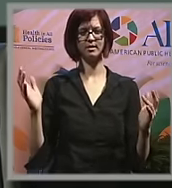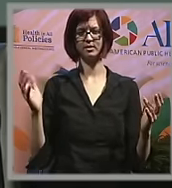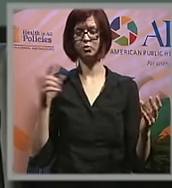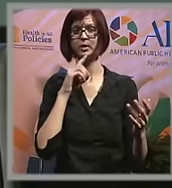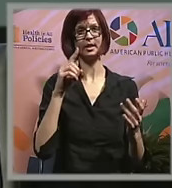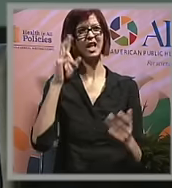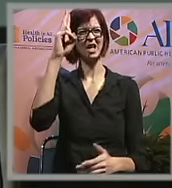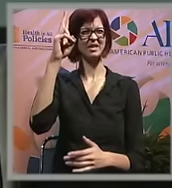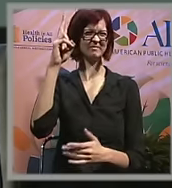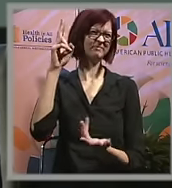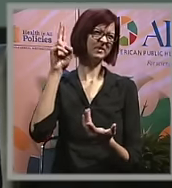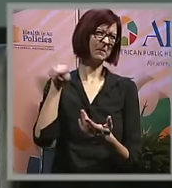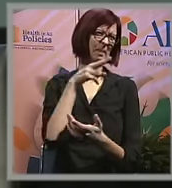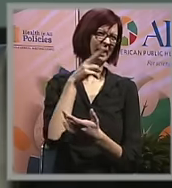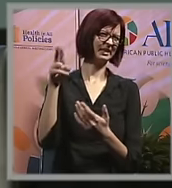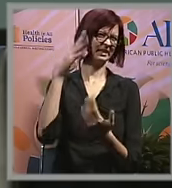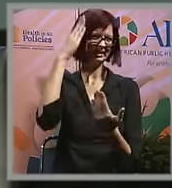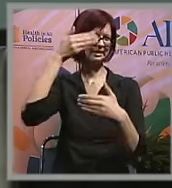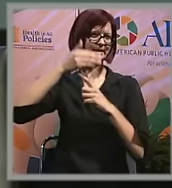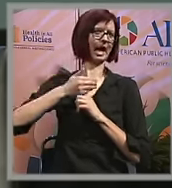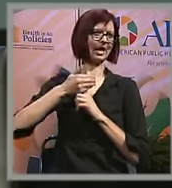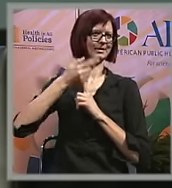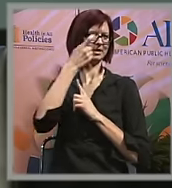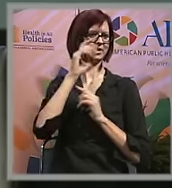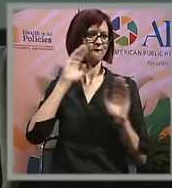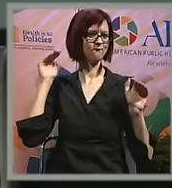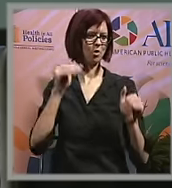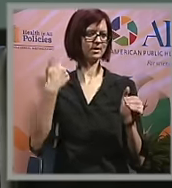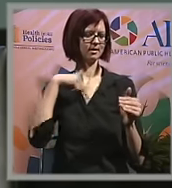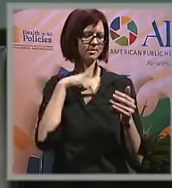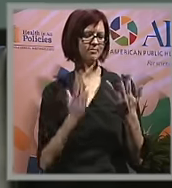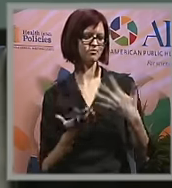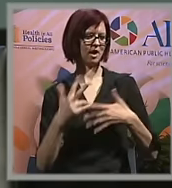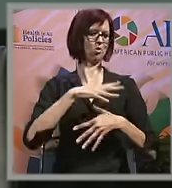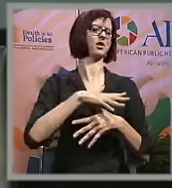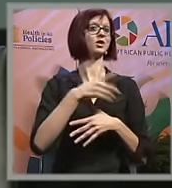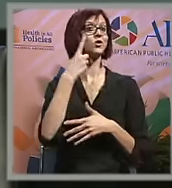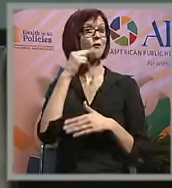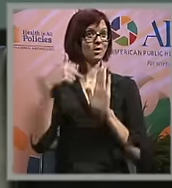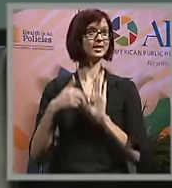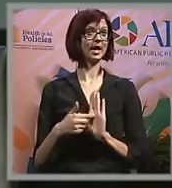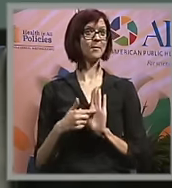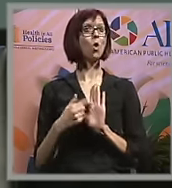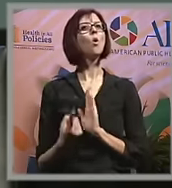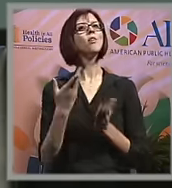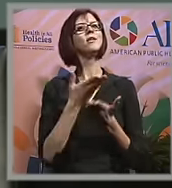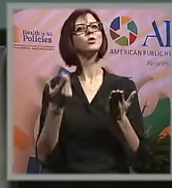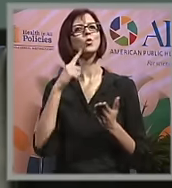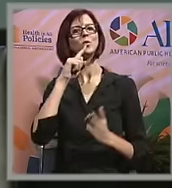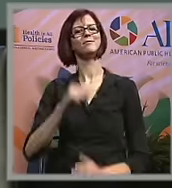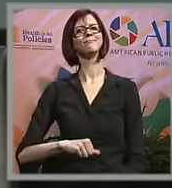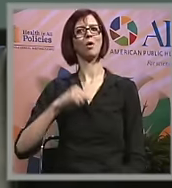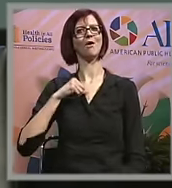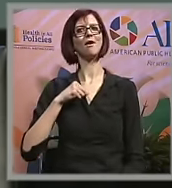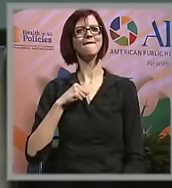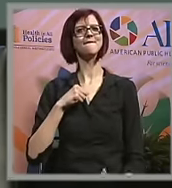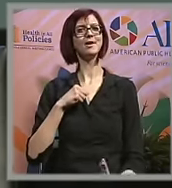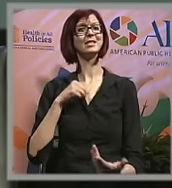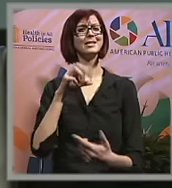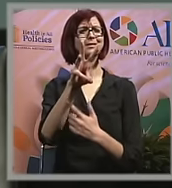is a blessing in disguise because it makes you focus, prioritize. So, for instance, one of the things that we're very proud of is